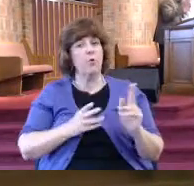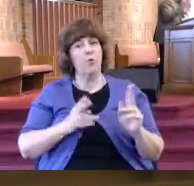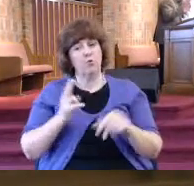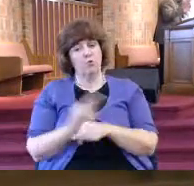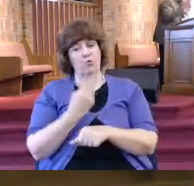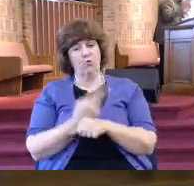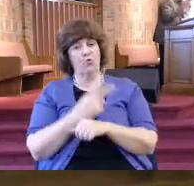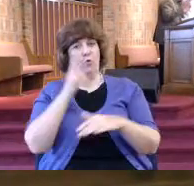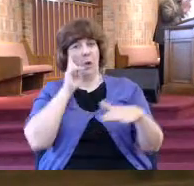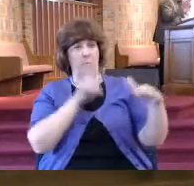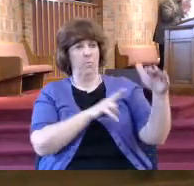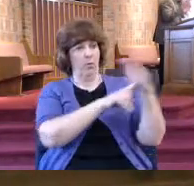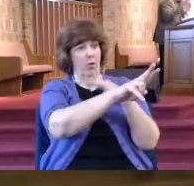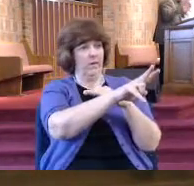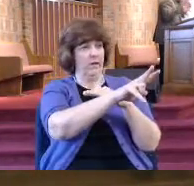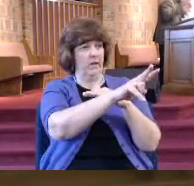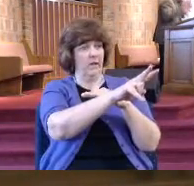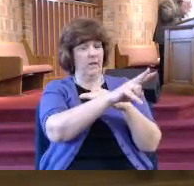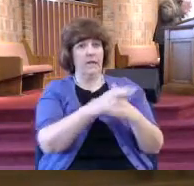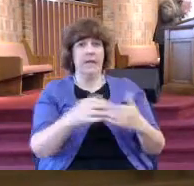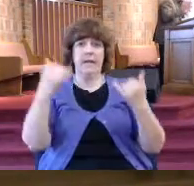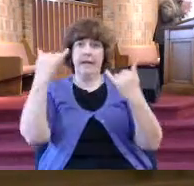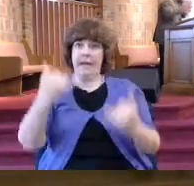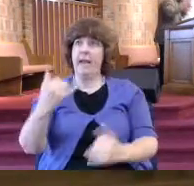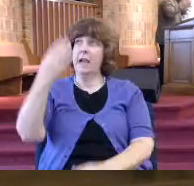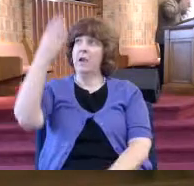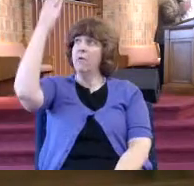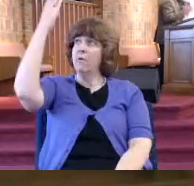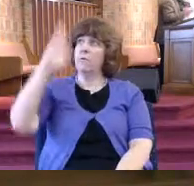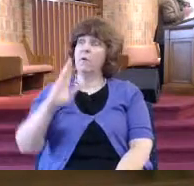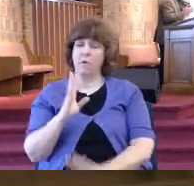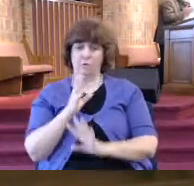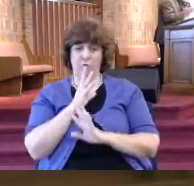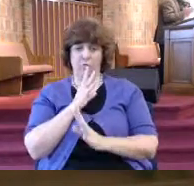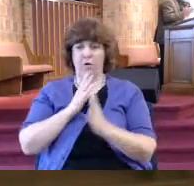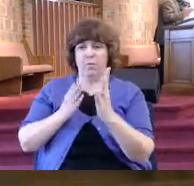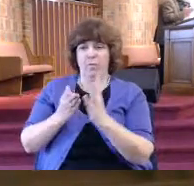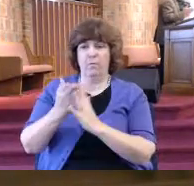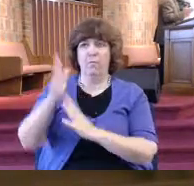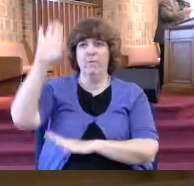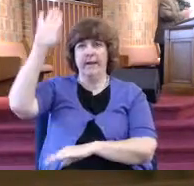has in these last days spoken to us by his Son."